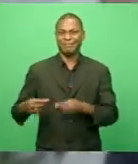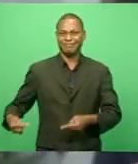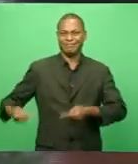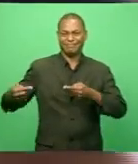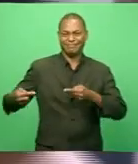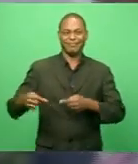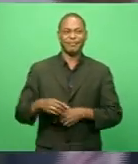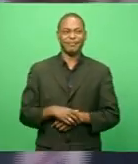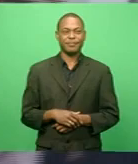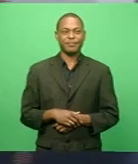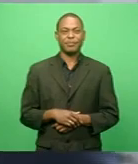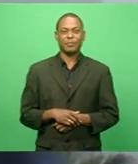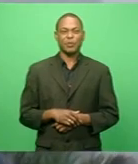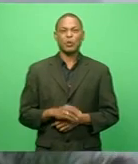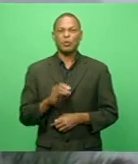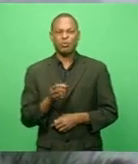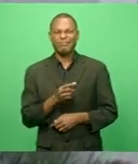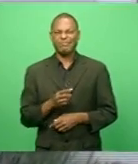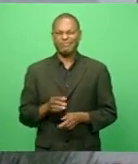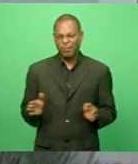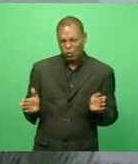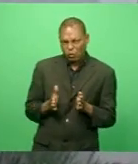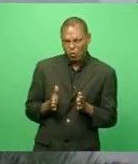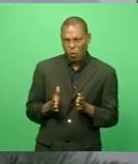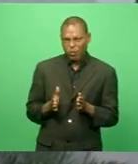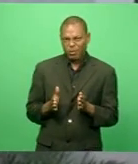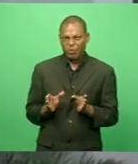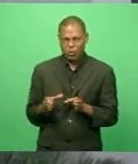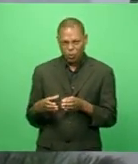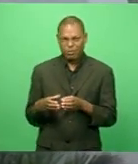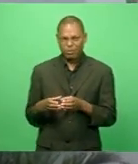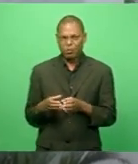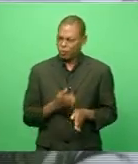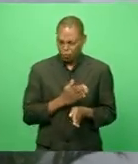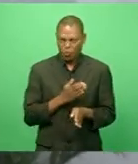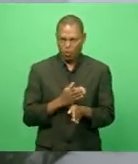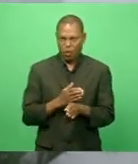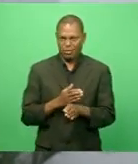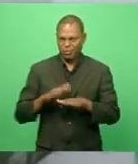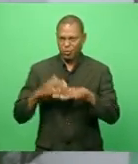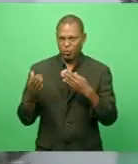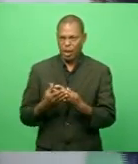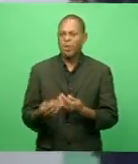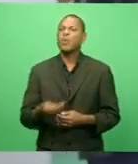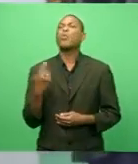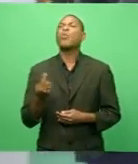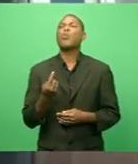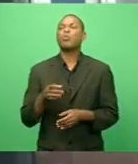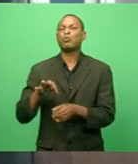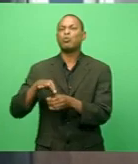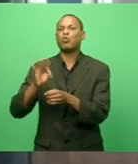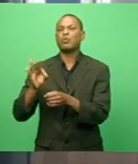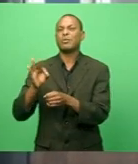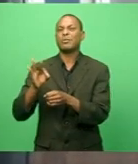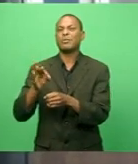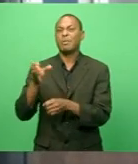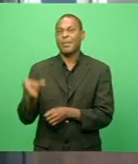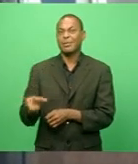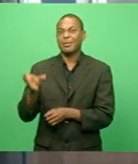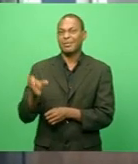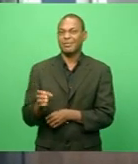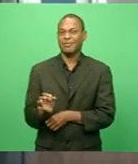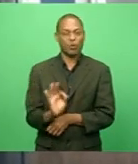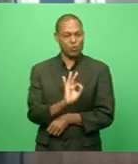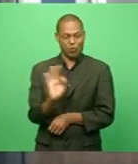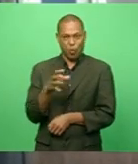We are a minor party in the opposition, and we have to work with anyone who is appointed as the leader of the opposition, because we don't have a